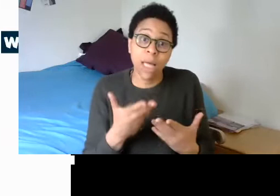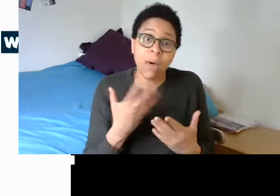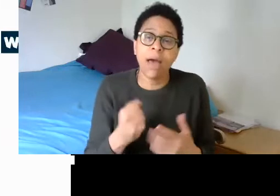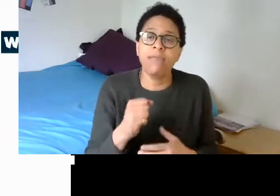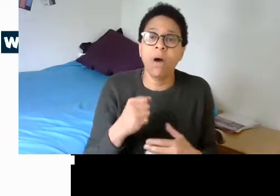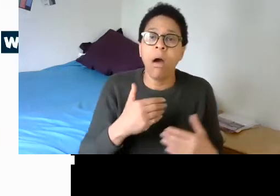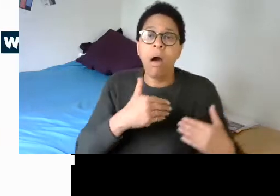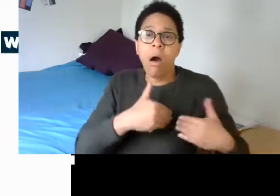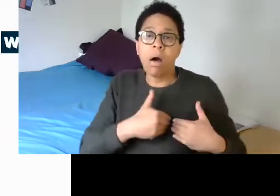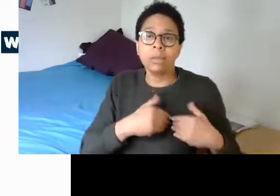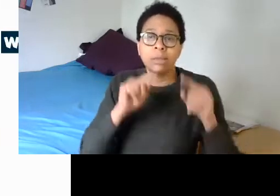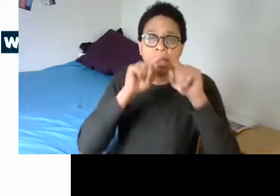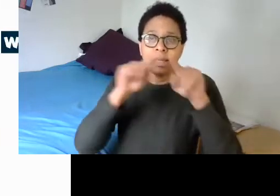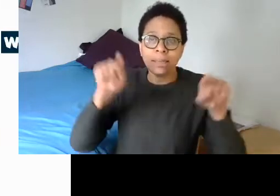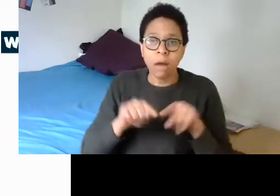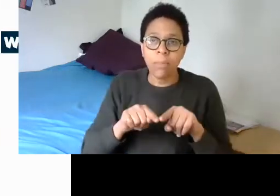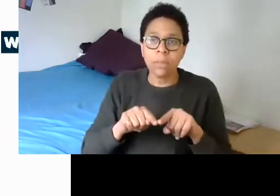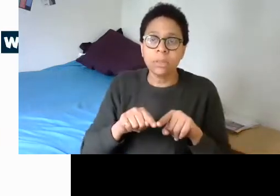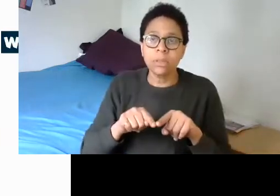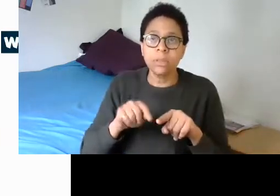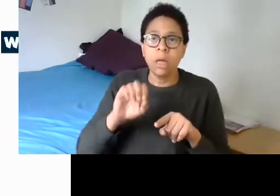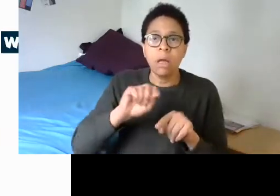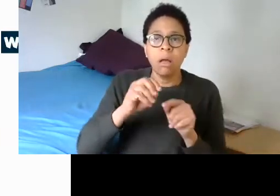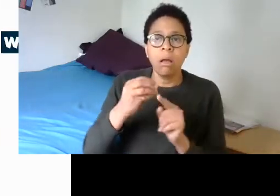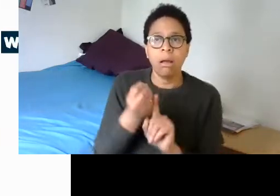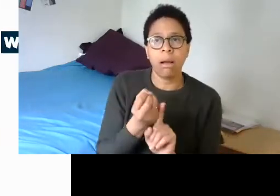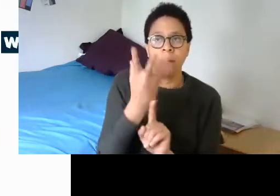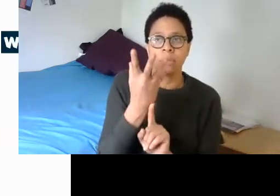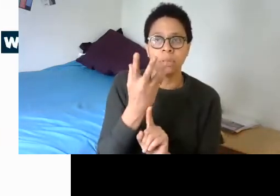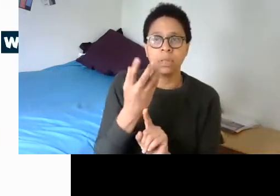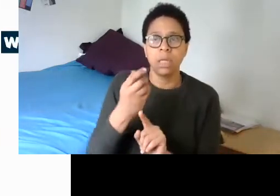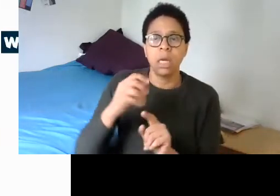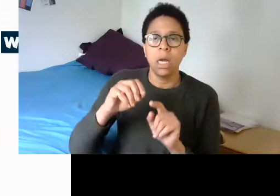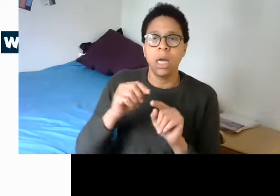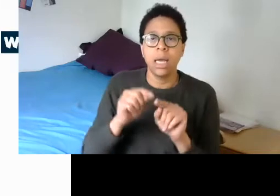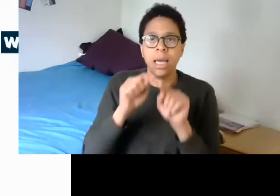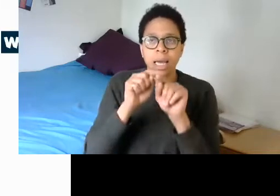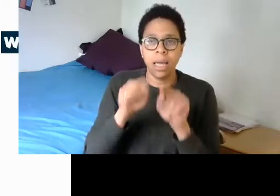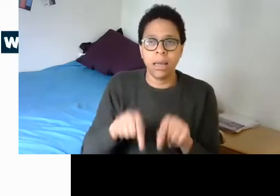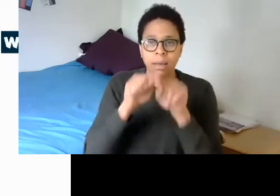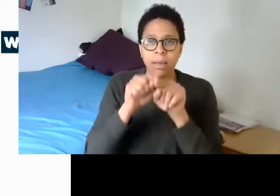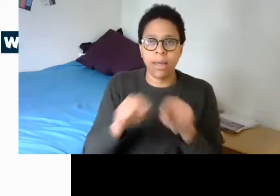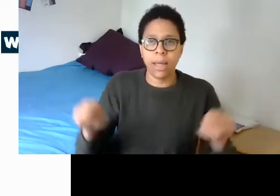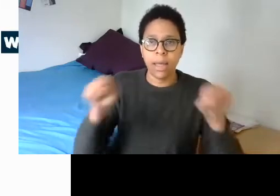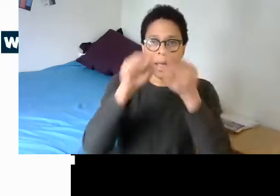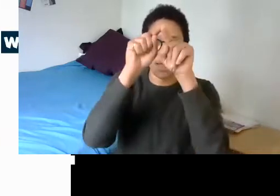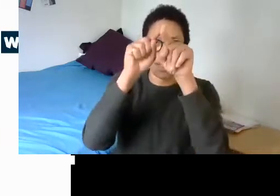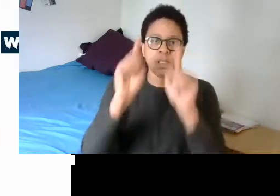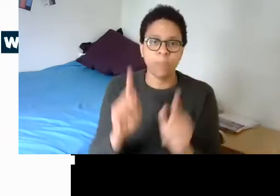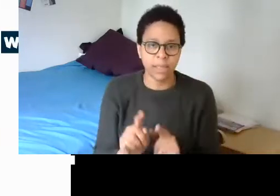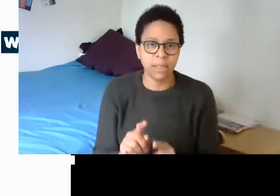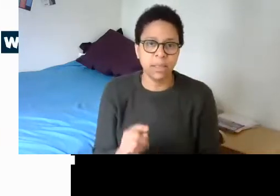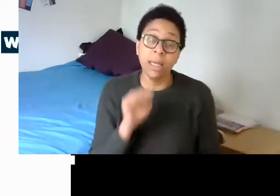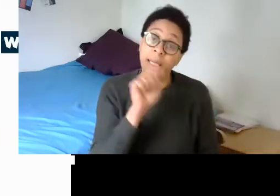hearts, diamonds, clubs, and spades. And this is known as the French set. Here we have 8 coins, and the pattern matches